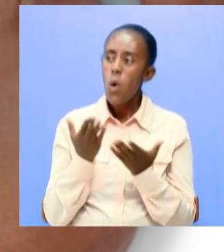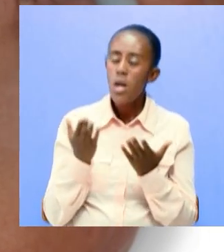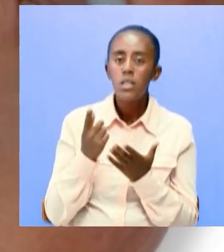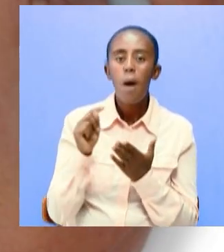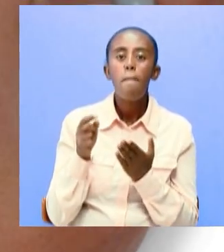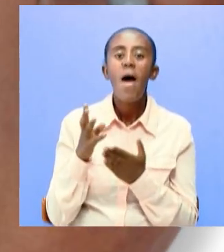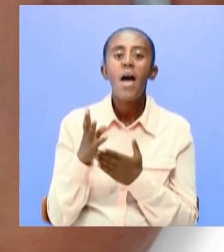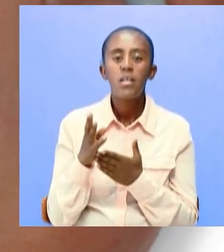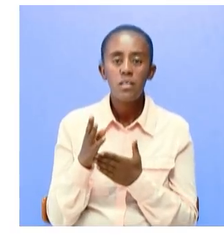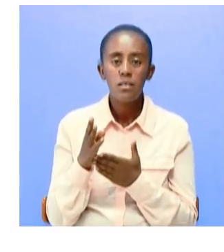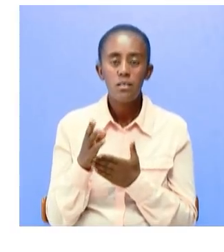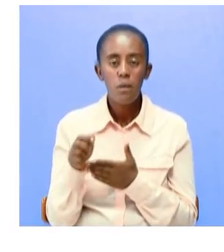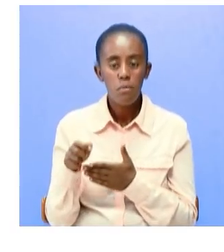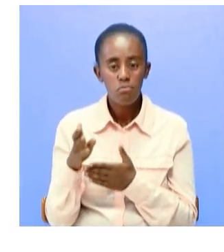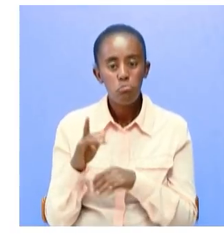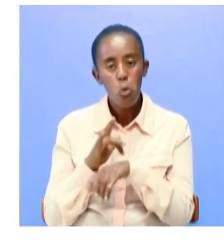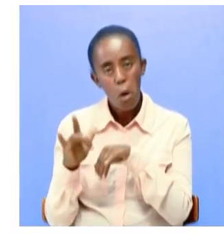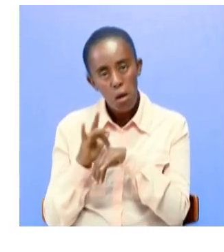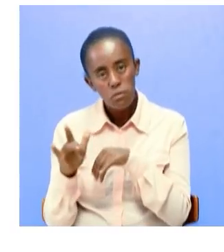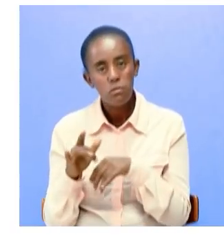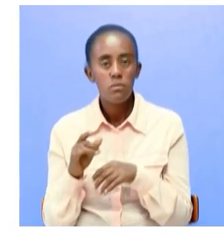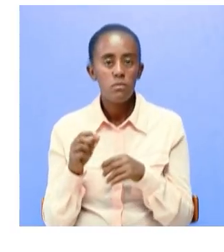the blank is.